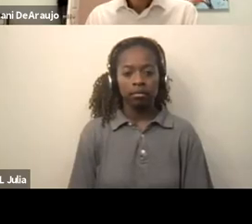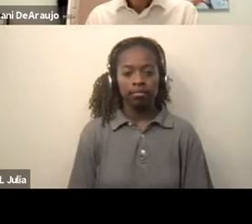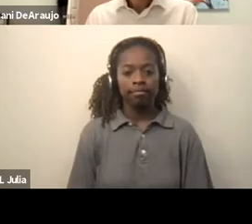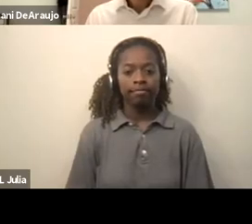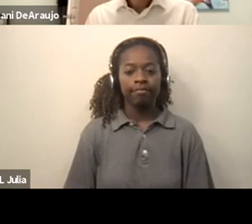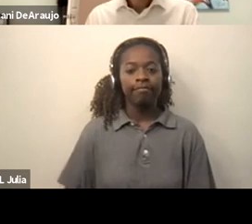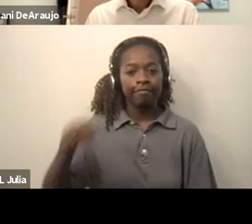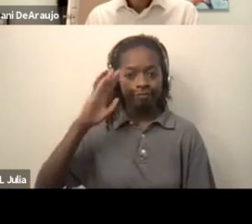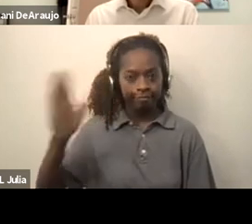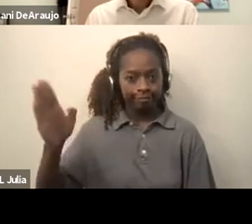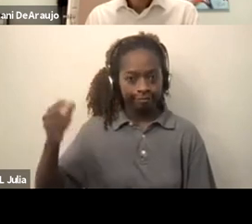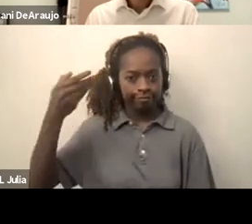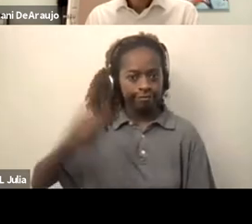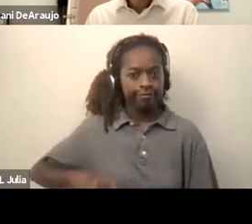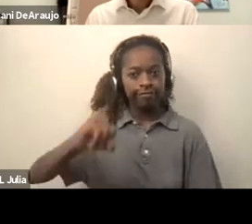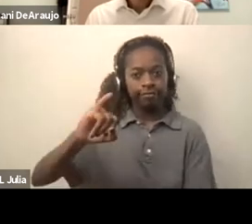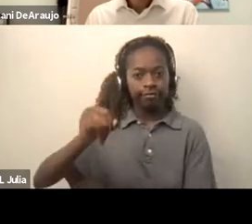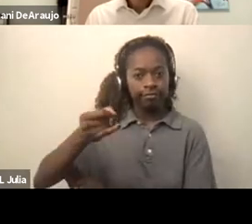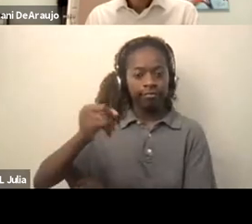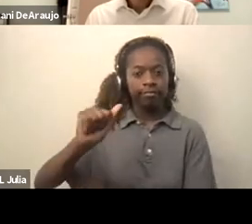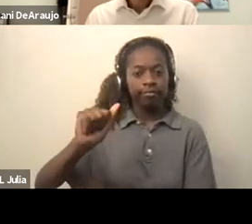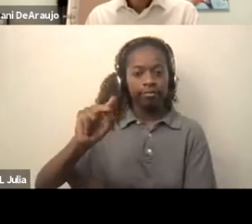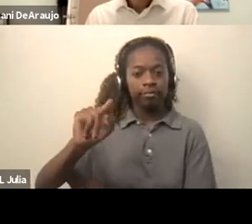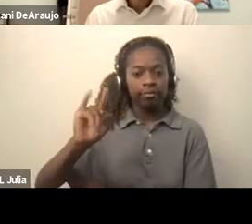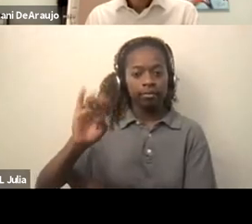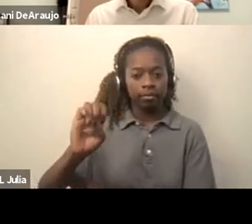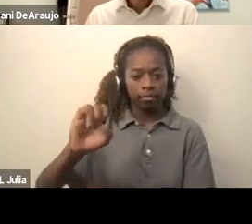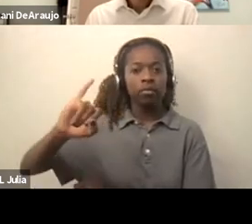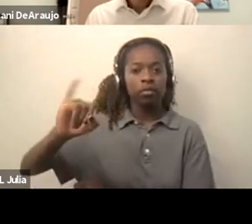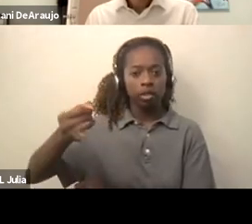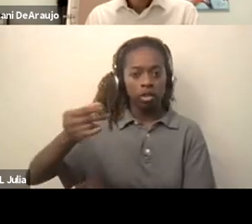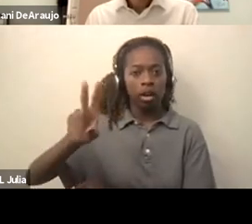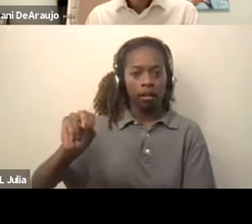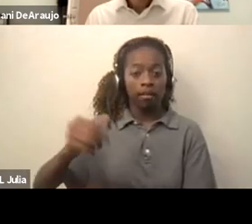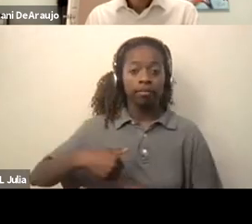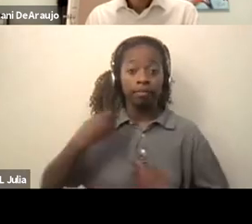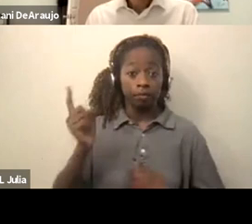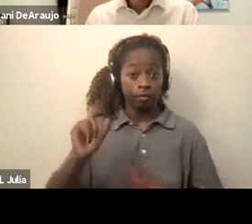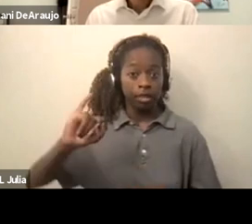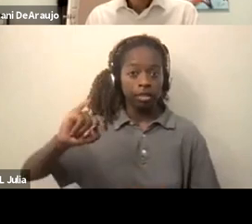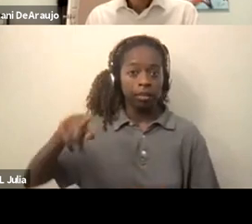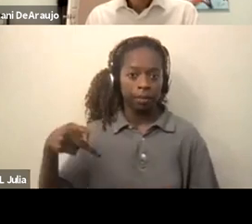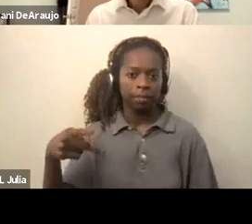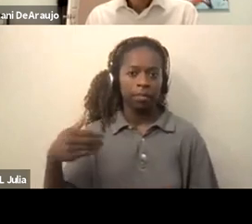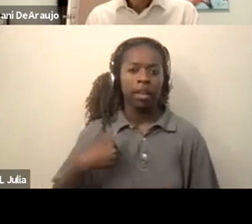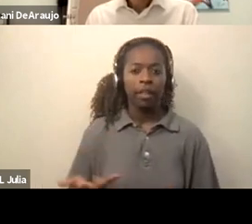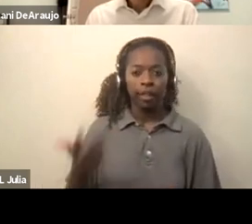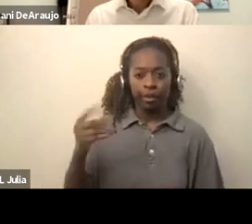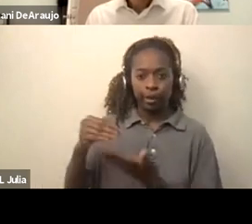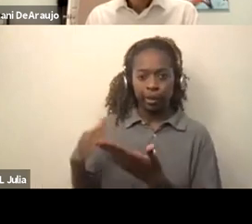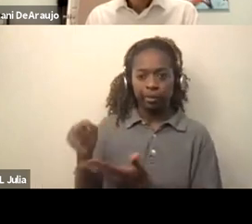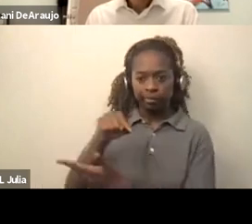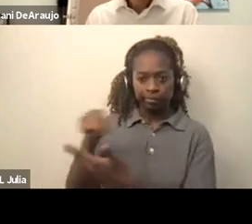um hi my name is janice john and i live in jamaica plain i have three bps students all of whom attended mission